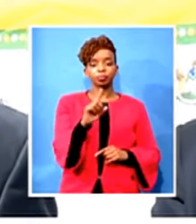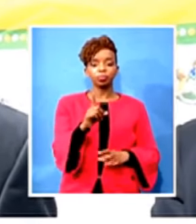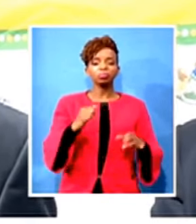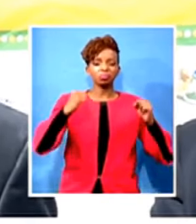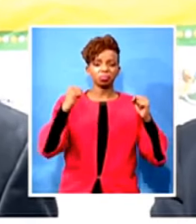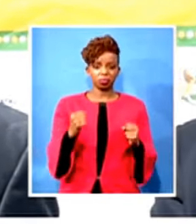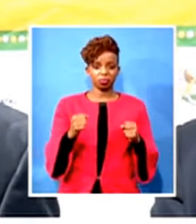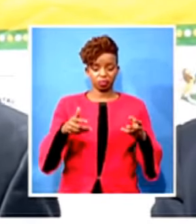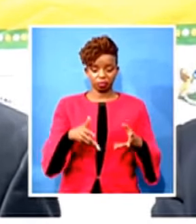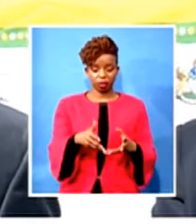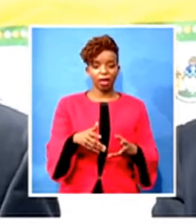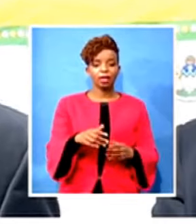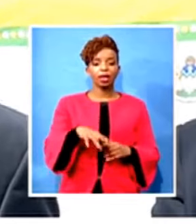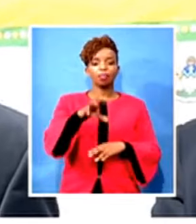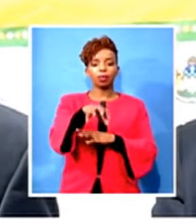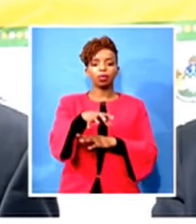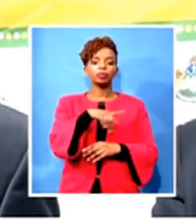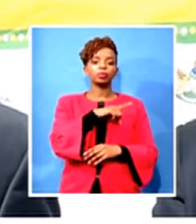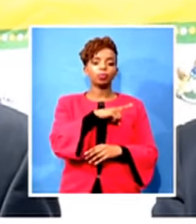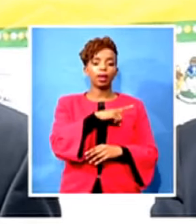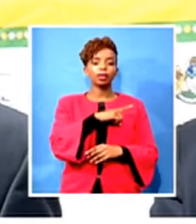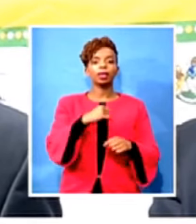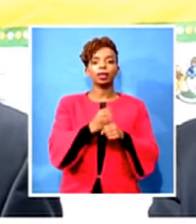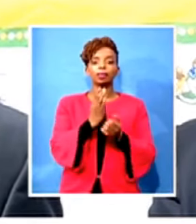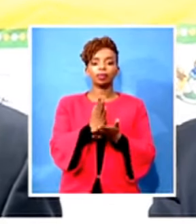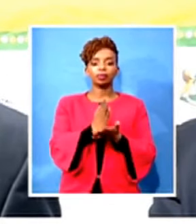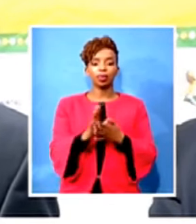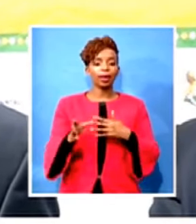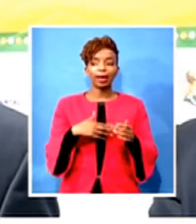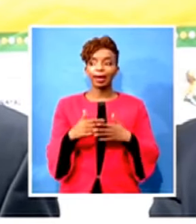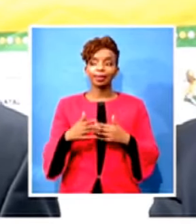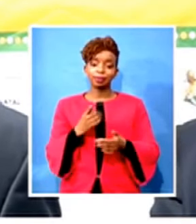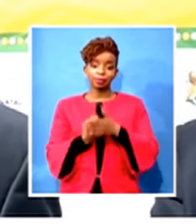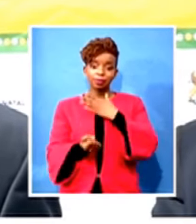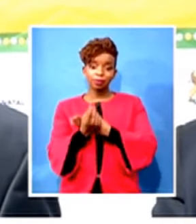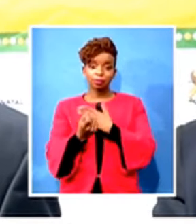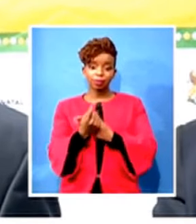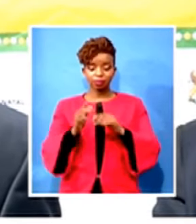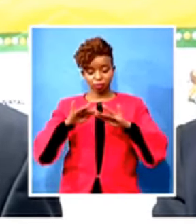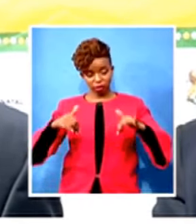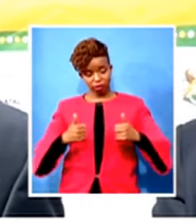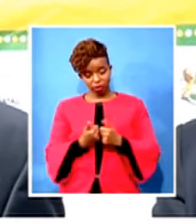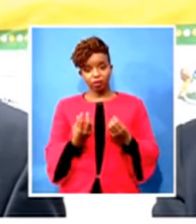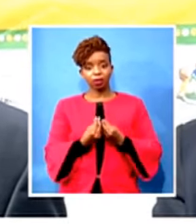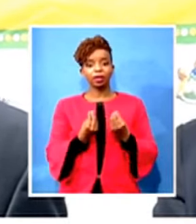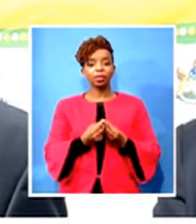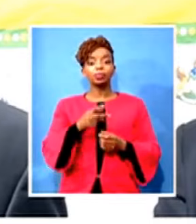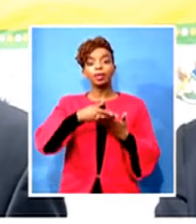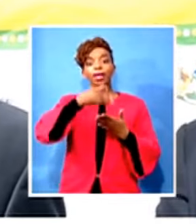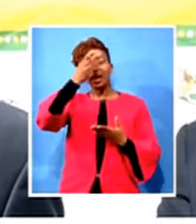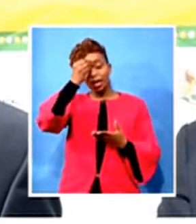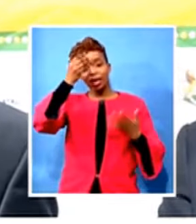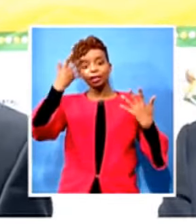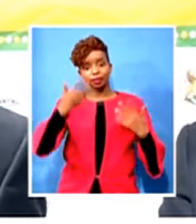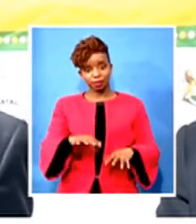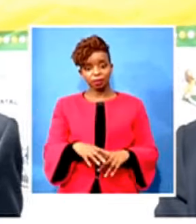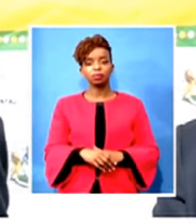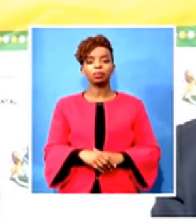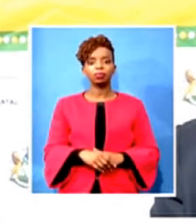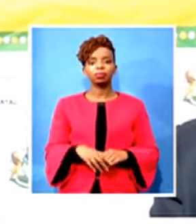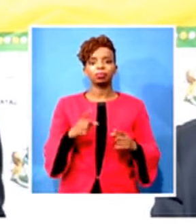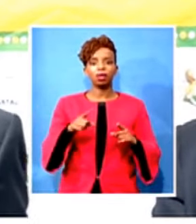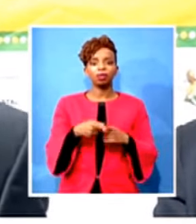challenges can be acted upon. What we have learned in the past few months is that there's no such a thing as a plan that's perfect. You